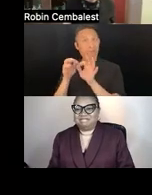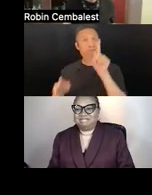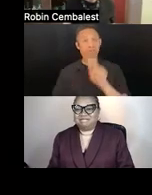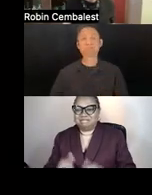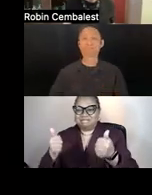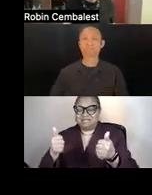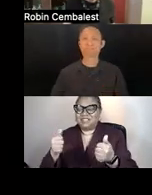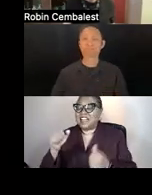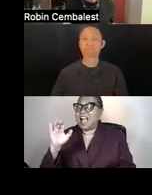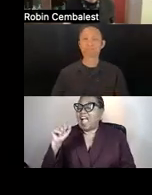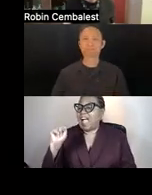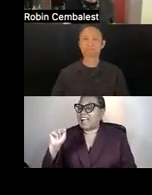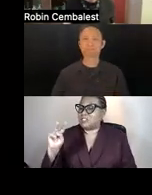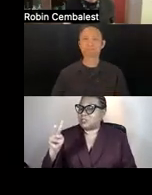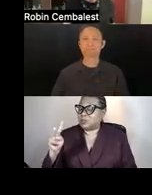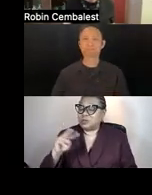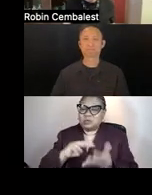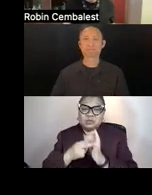Act 2, which is your Act 1.